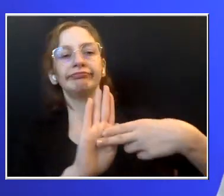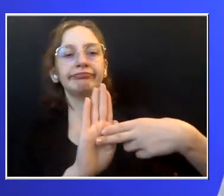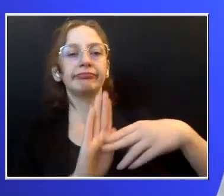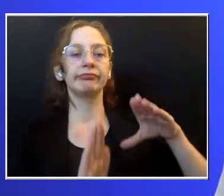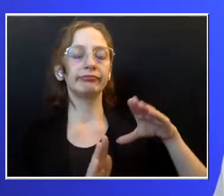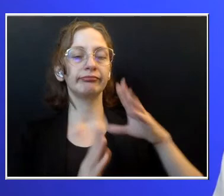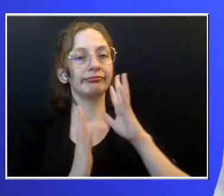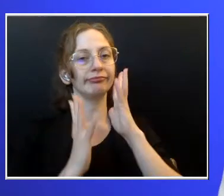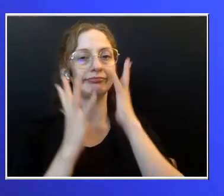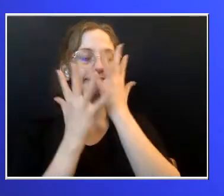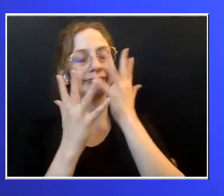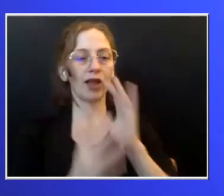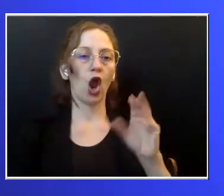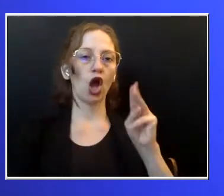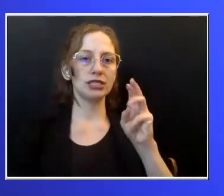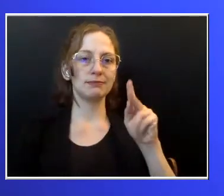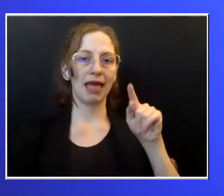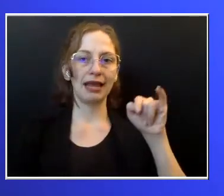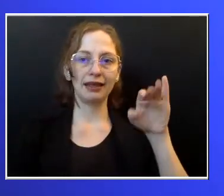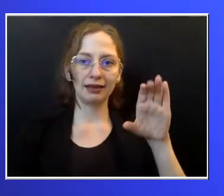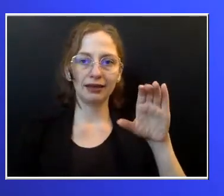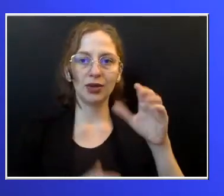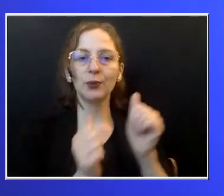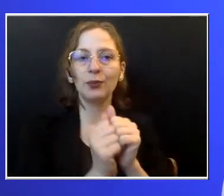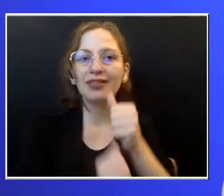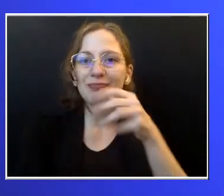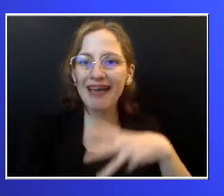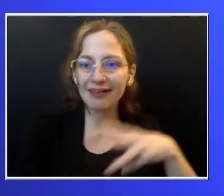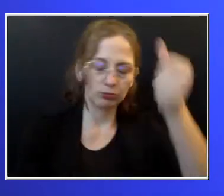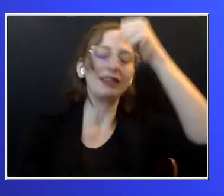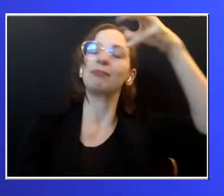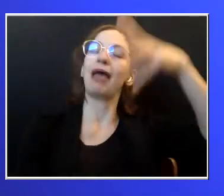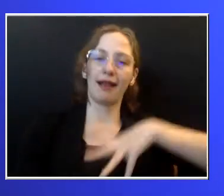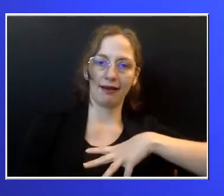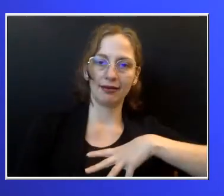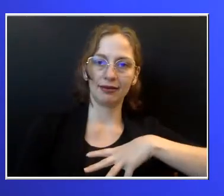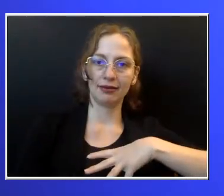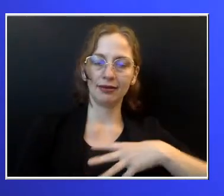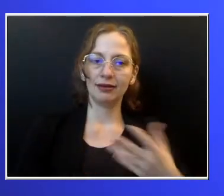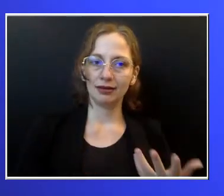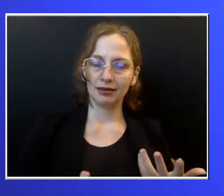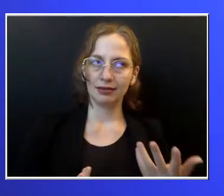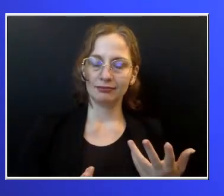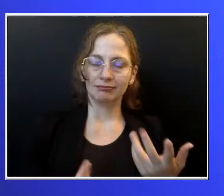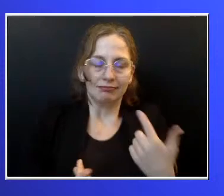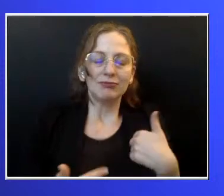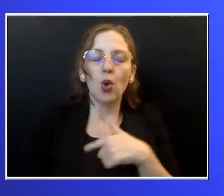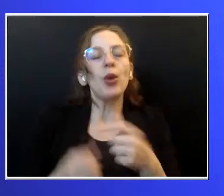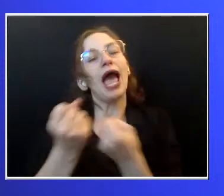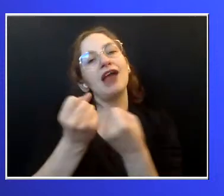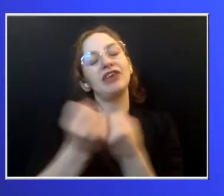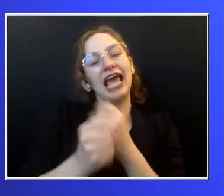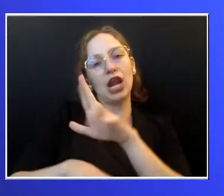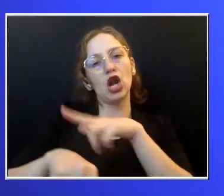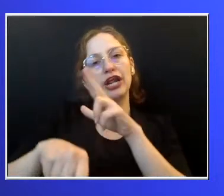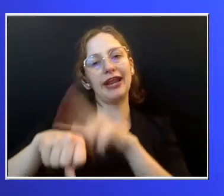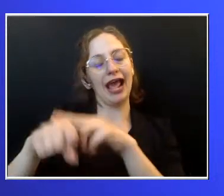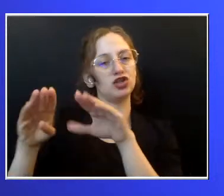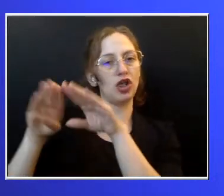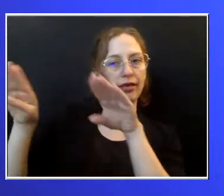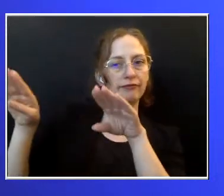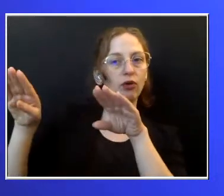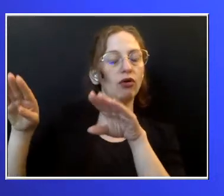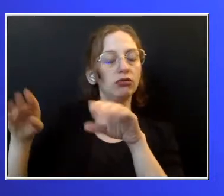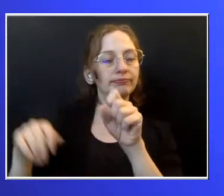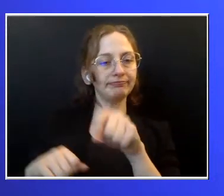think it's something that we have to continue to advocate for, and we do that nationally. We advocate, and there's been a